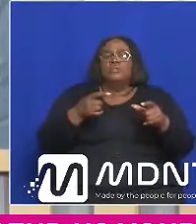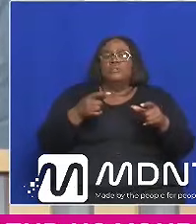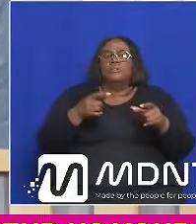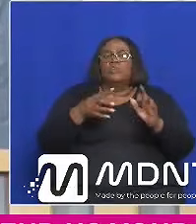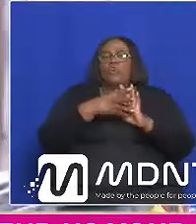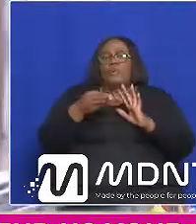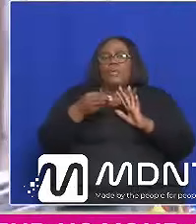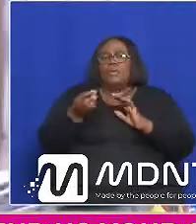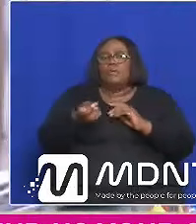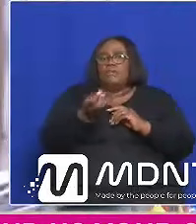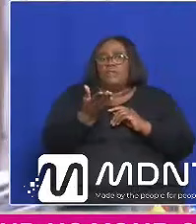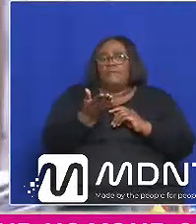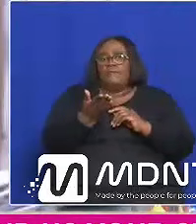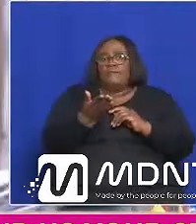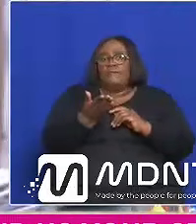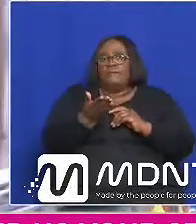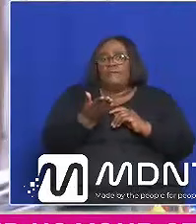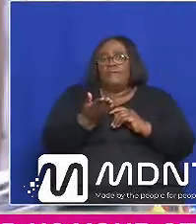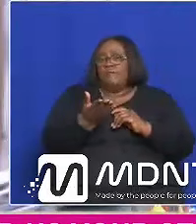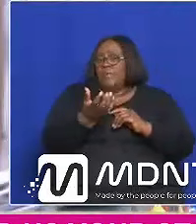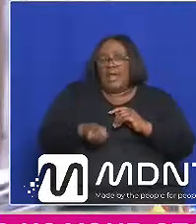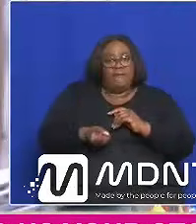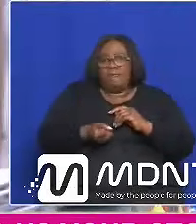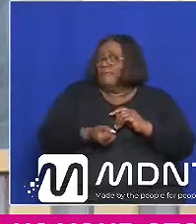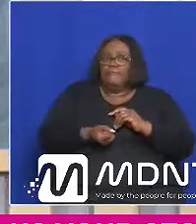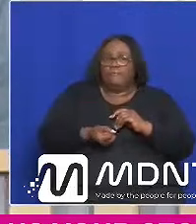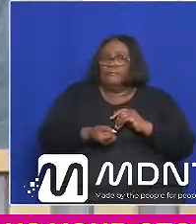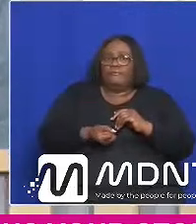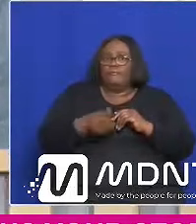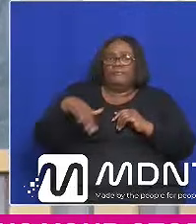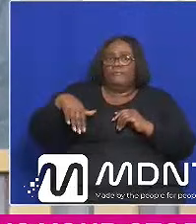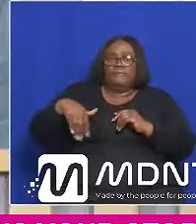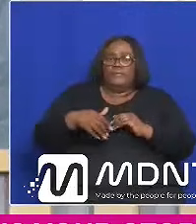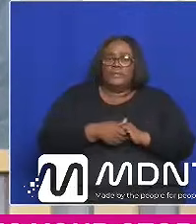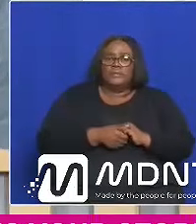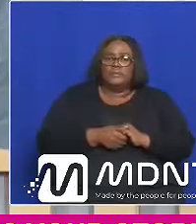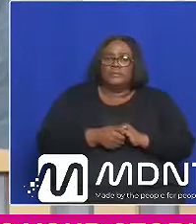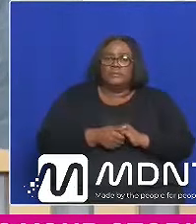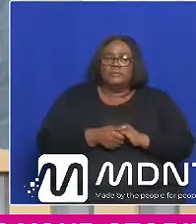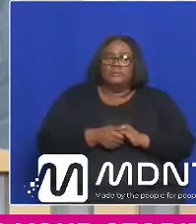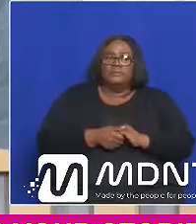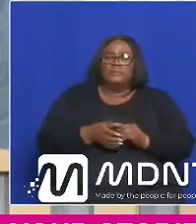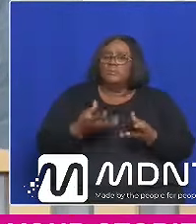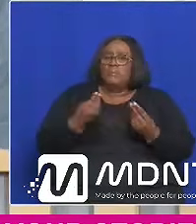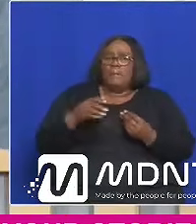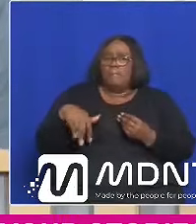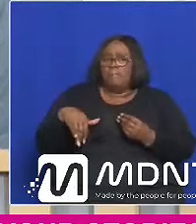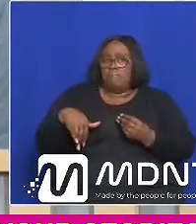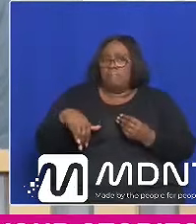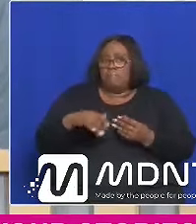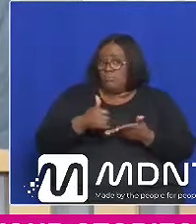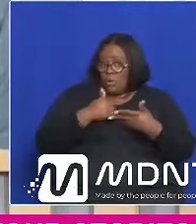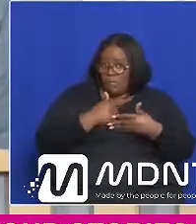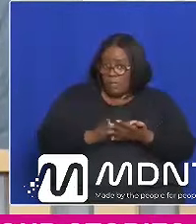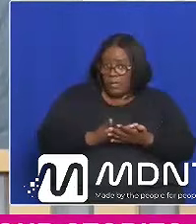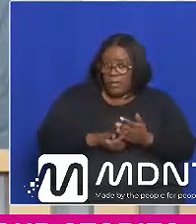And we are not in possession of one yet, or receipt of one. Are you able to assist? Yes, I